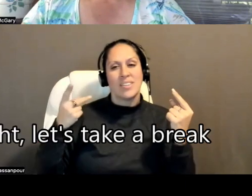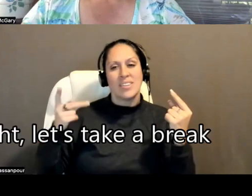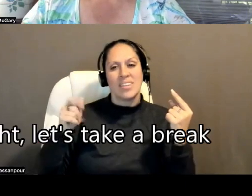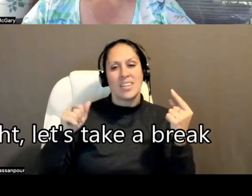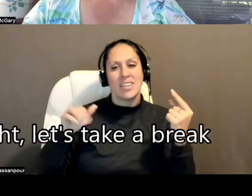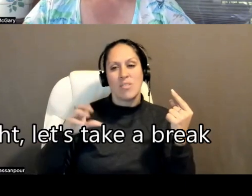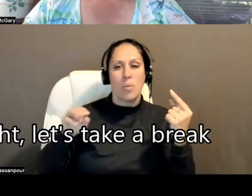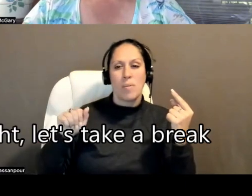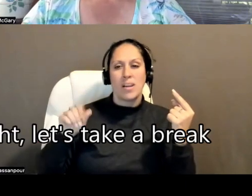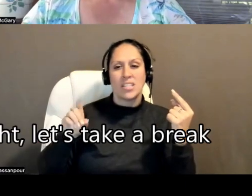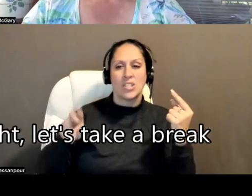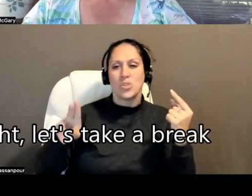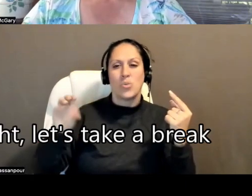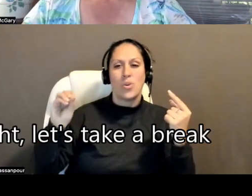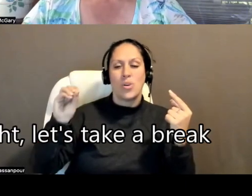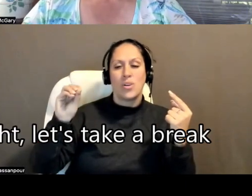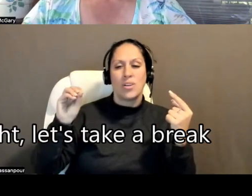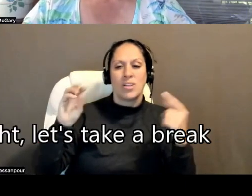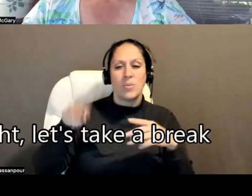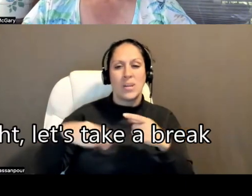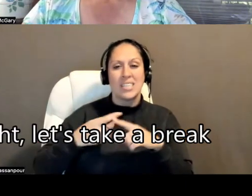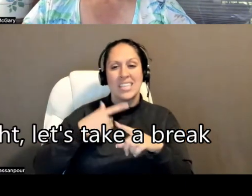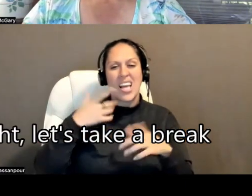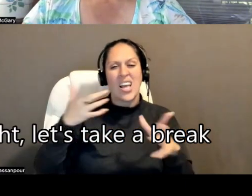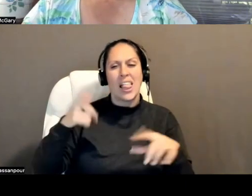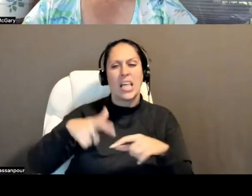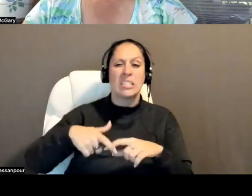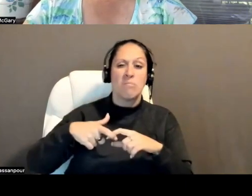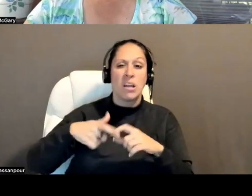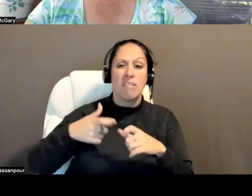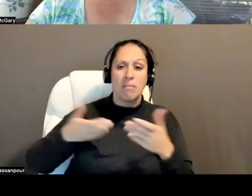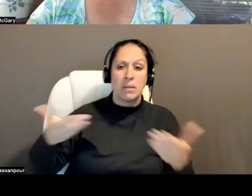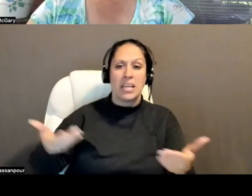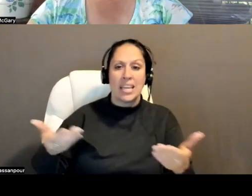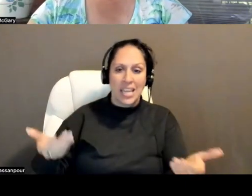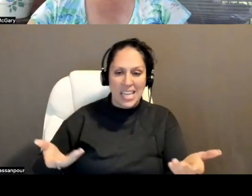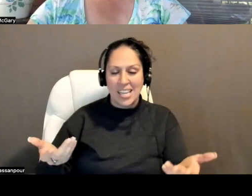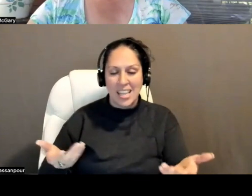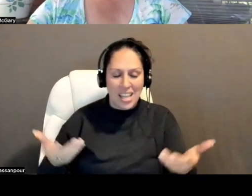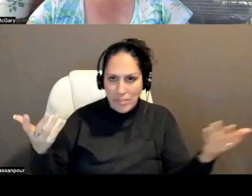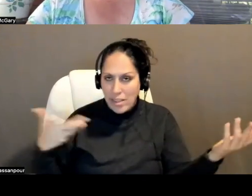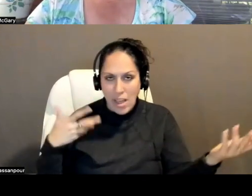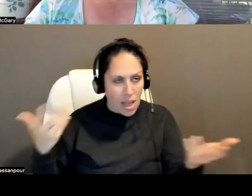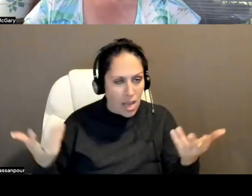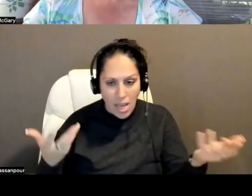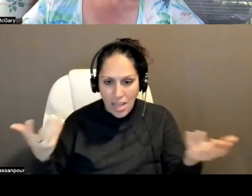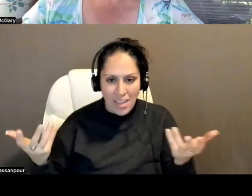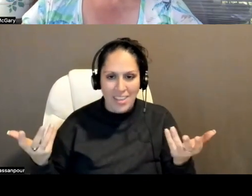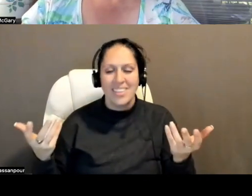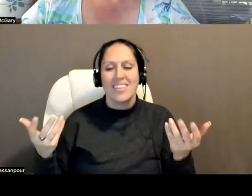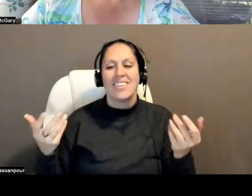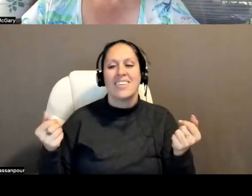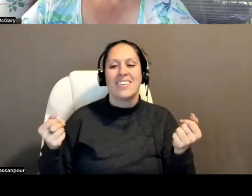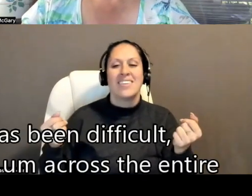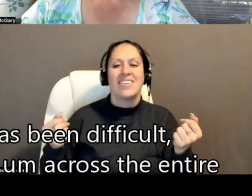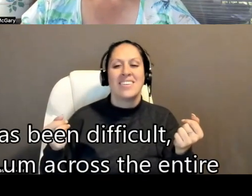Duo. Yeah. The world says, all right, let's take a break from you for a Wow. second.